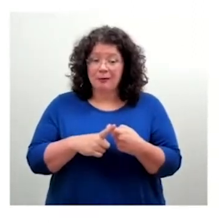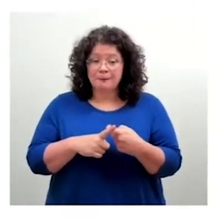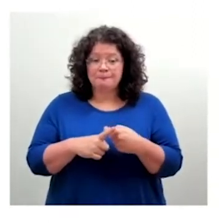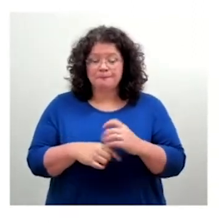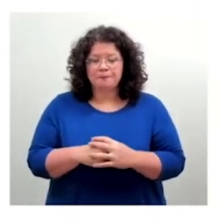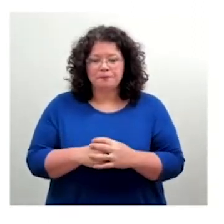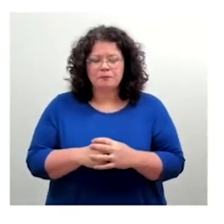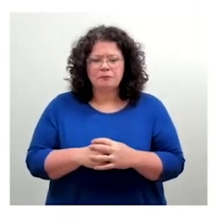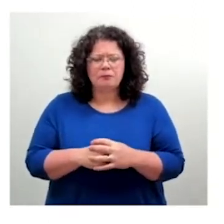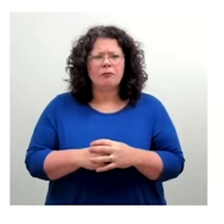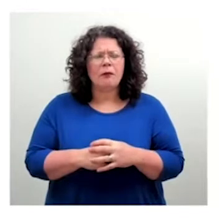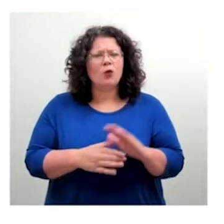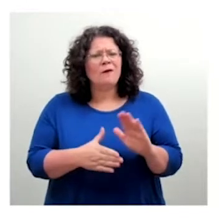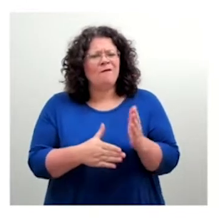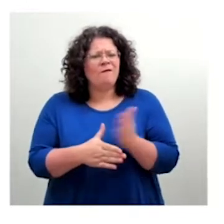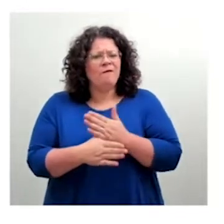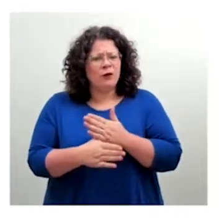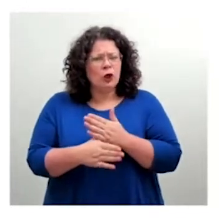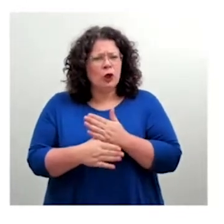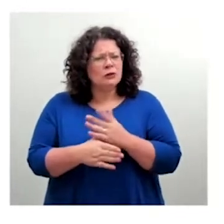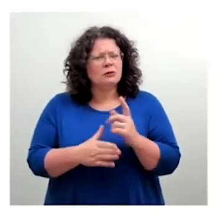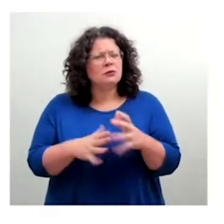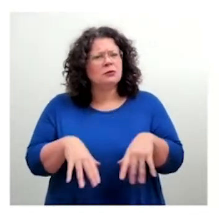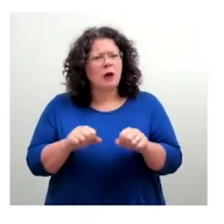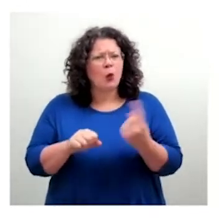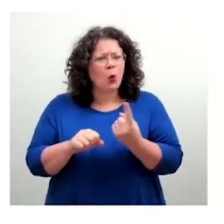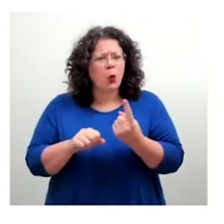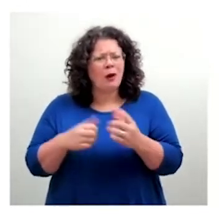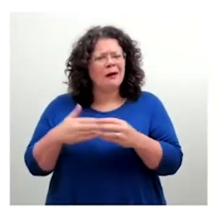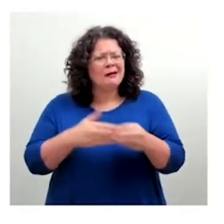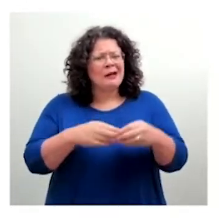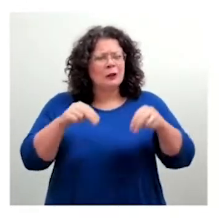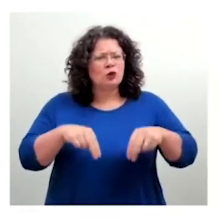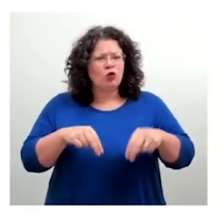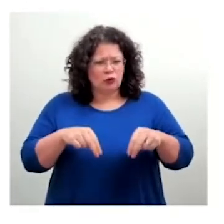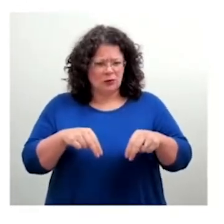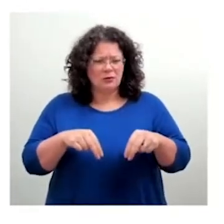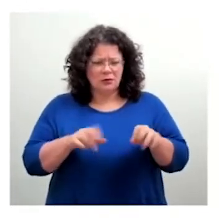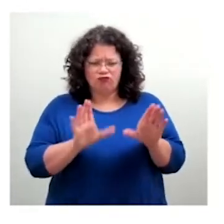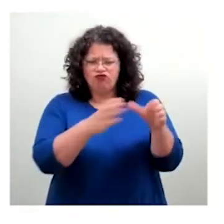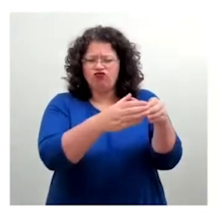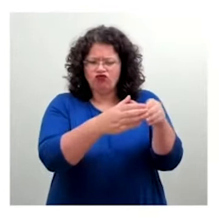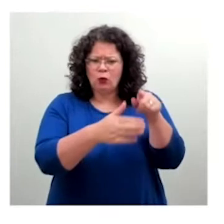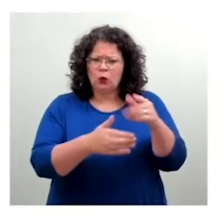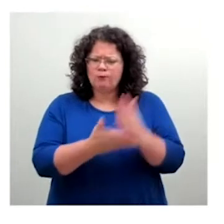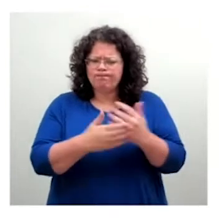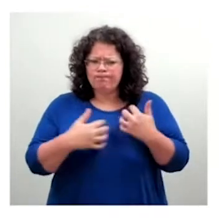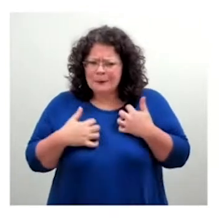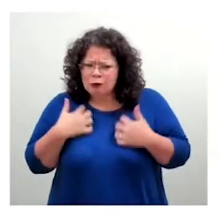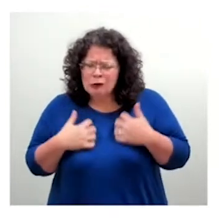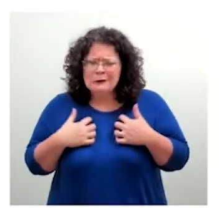in looking at how technology could improve or provide greater mobility and independence for people who are blind, low